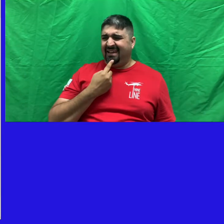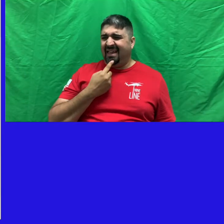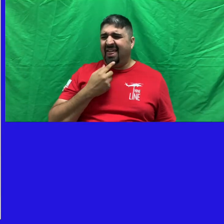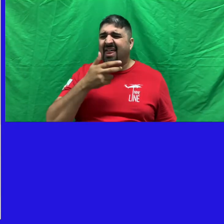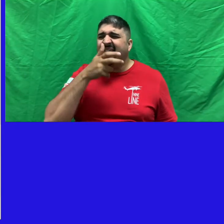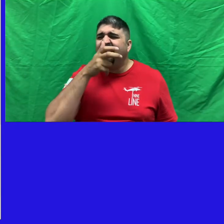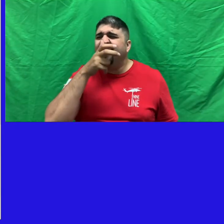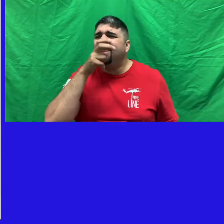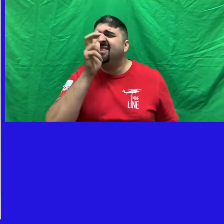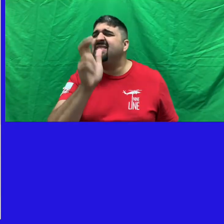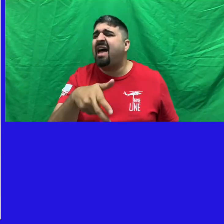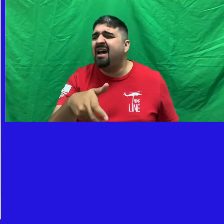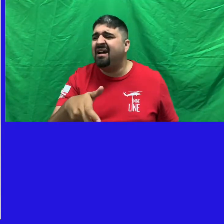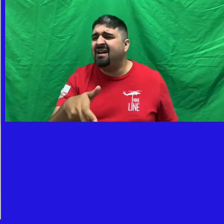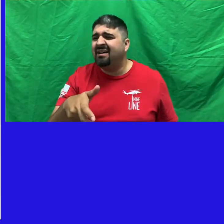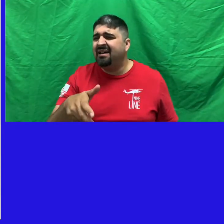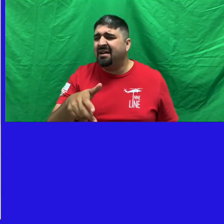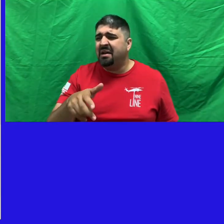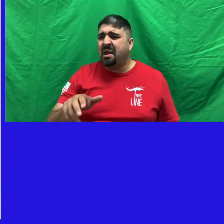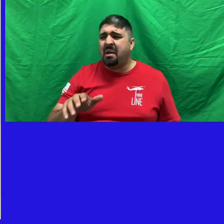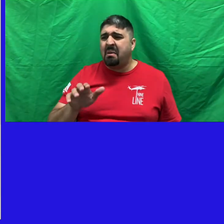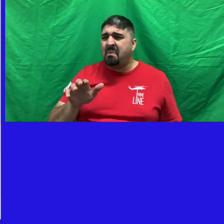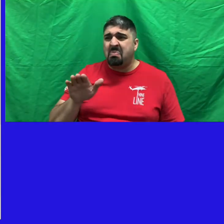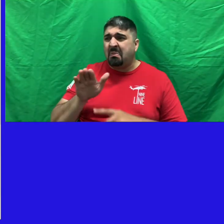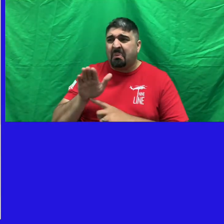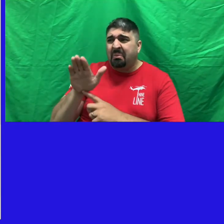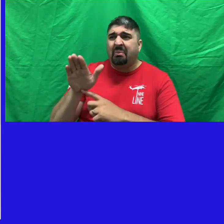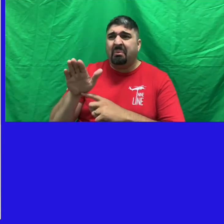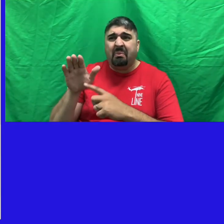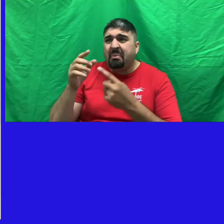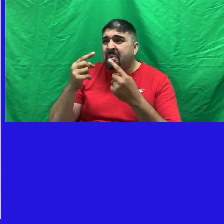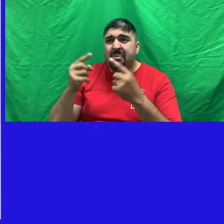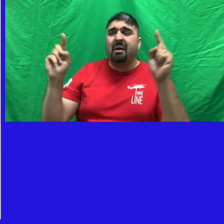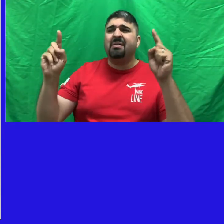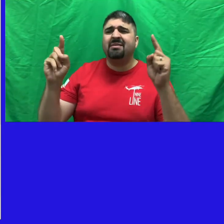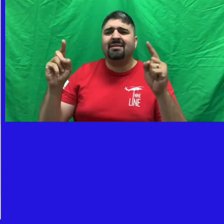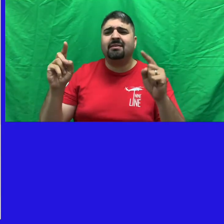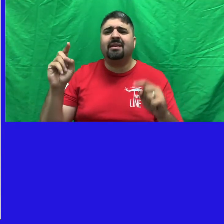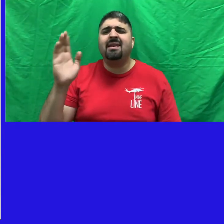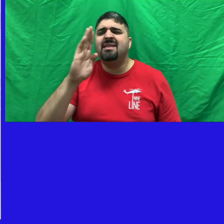said the robins. That kite will never get off the ground.